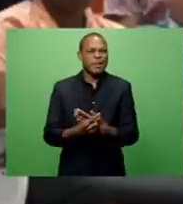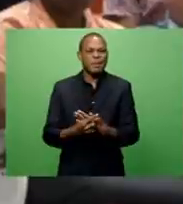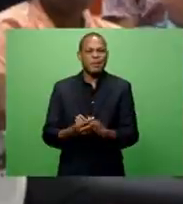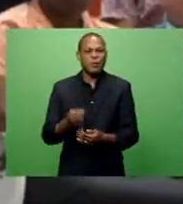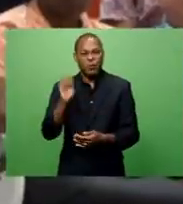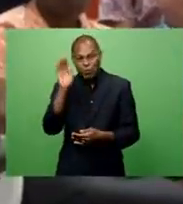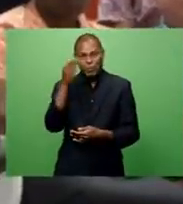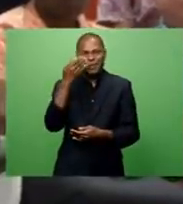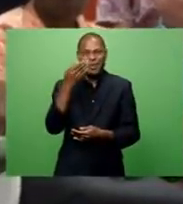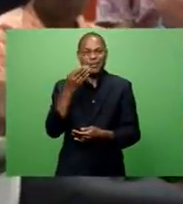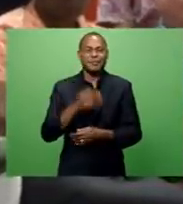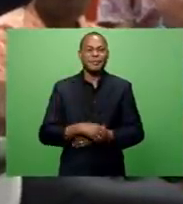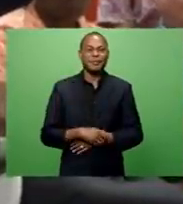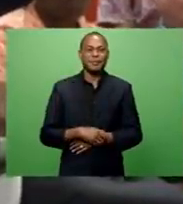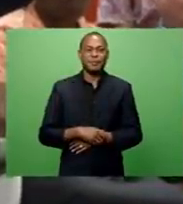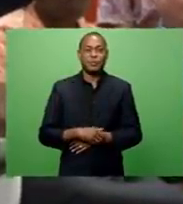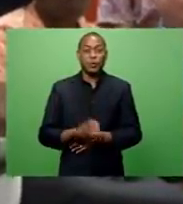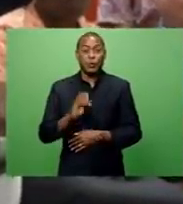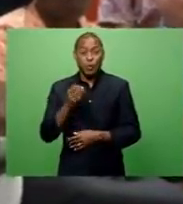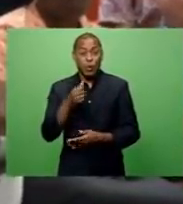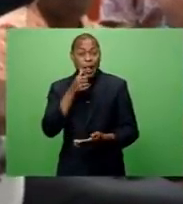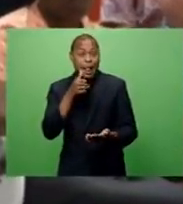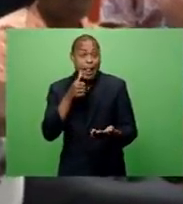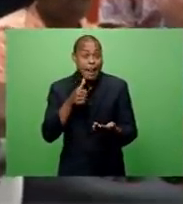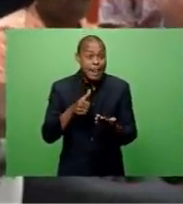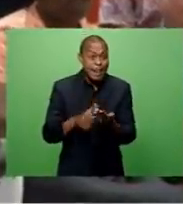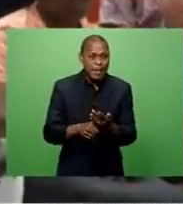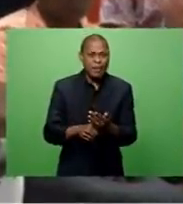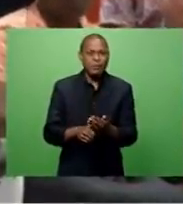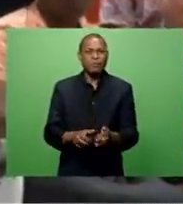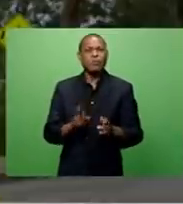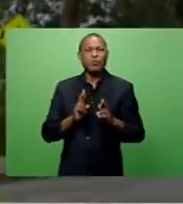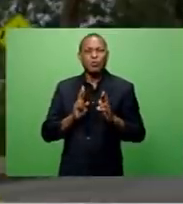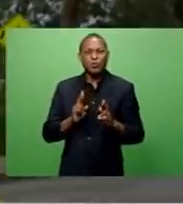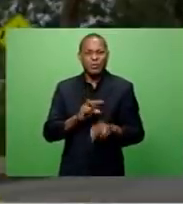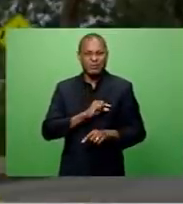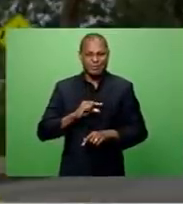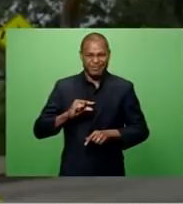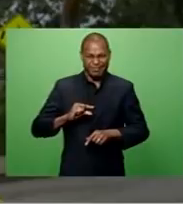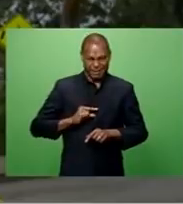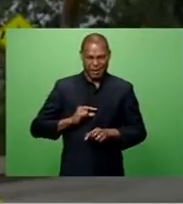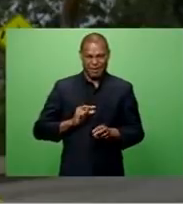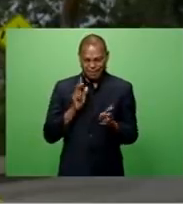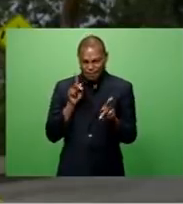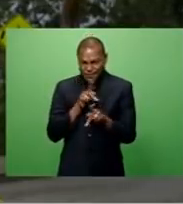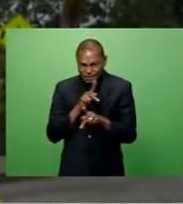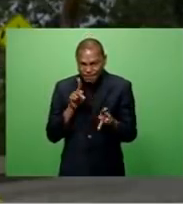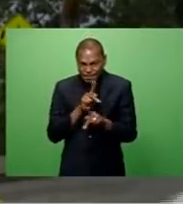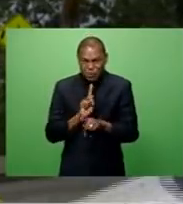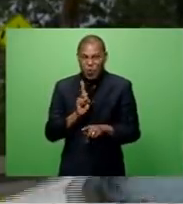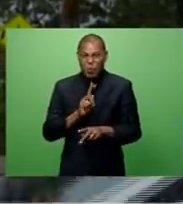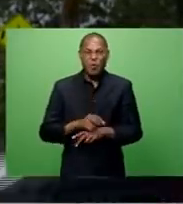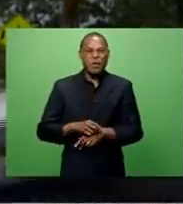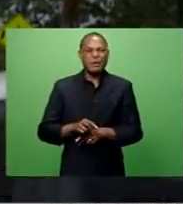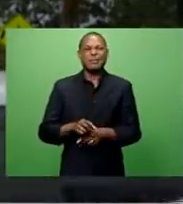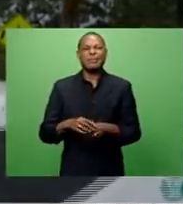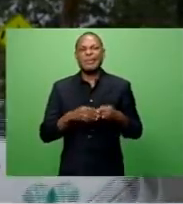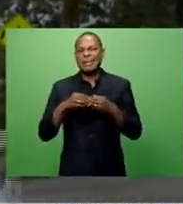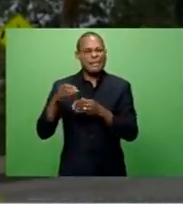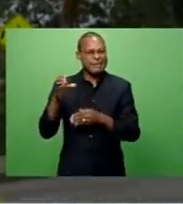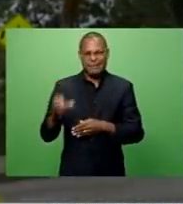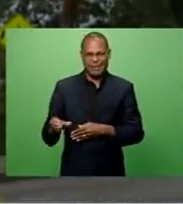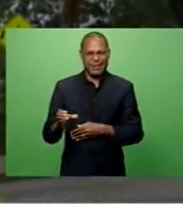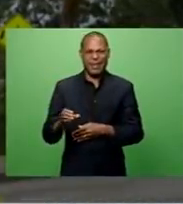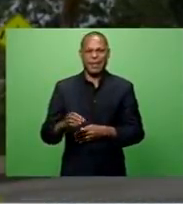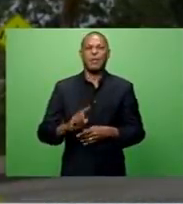with the grant. A statement by 11 academics who wish to remain anonymous claimed that Professor Ahluwalia was responsible for the brain drain from